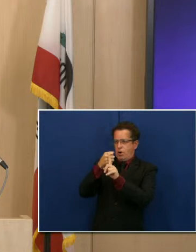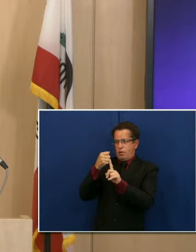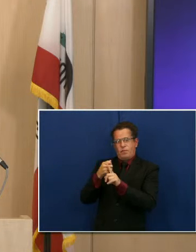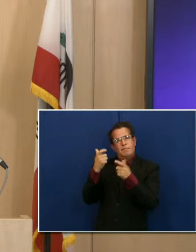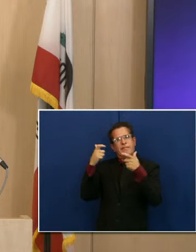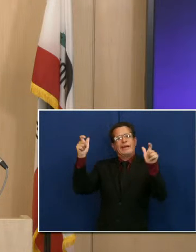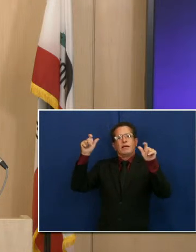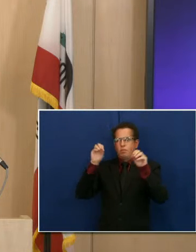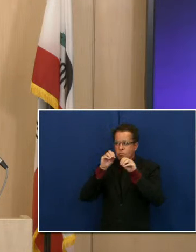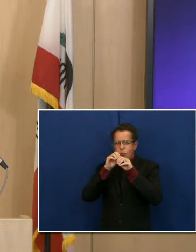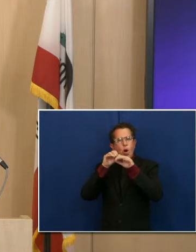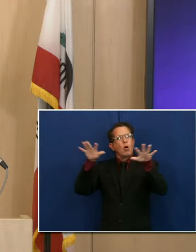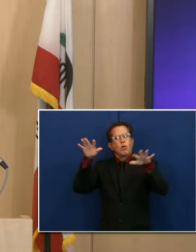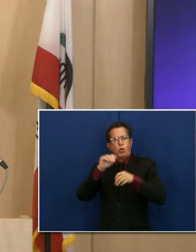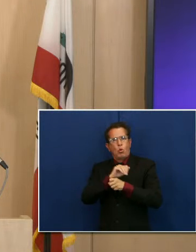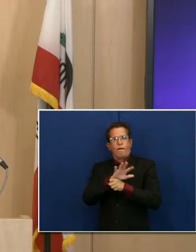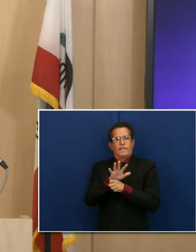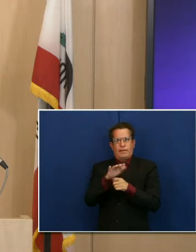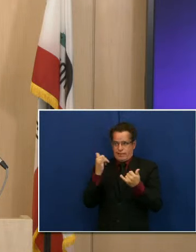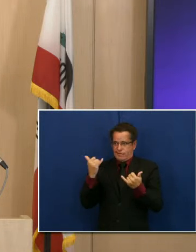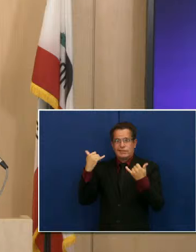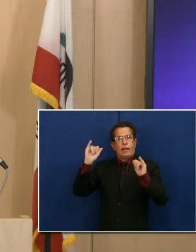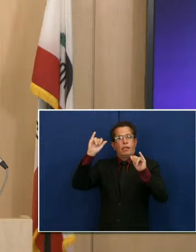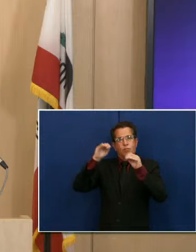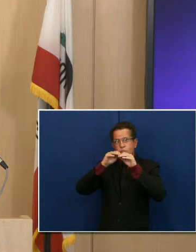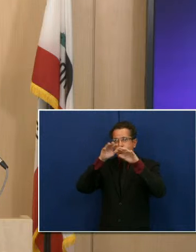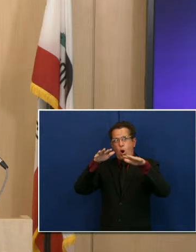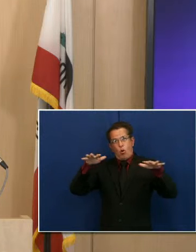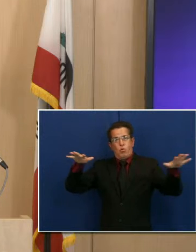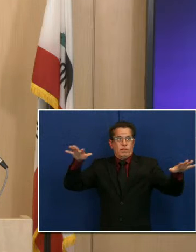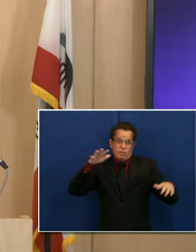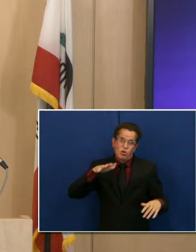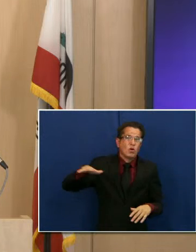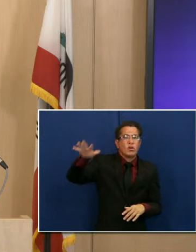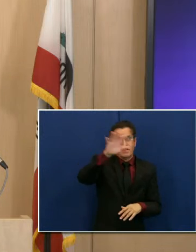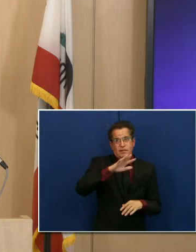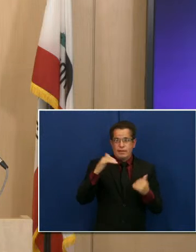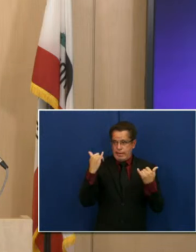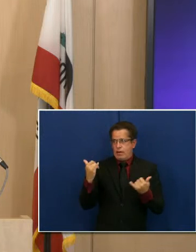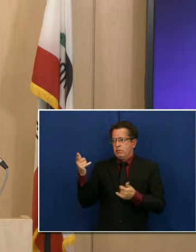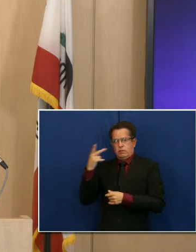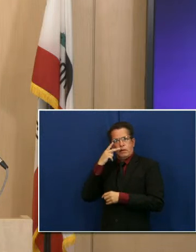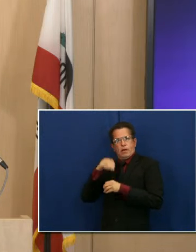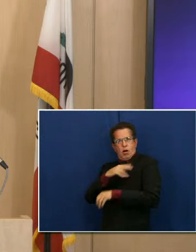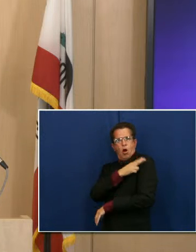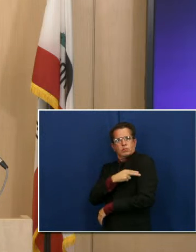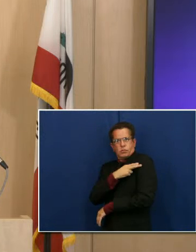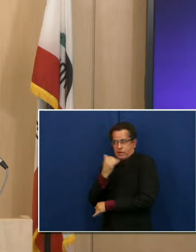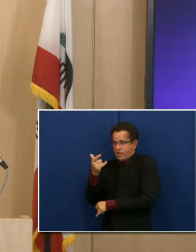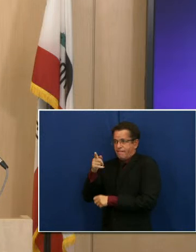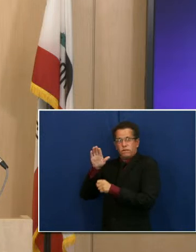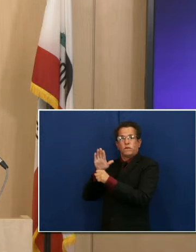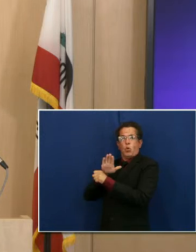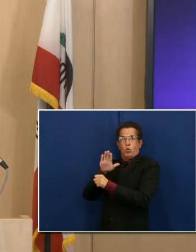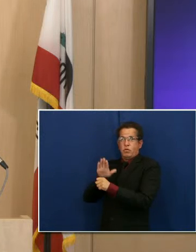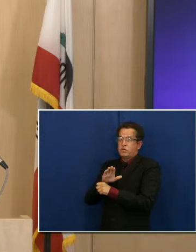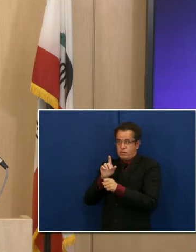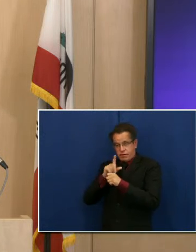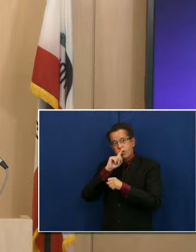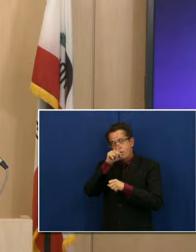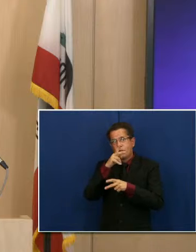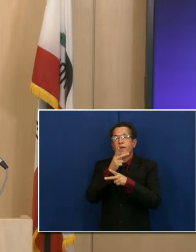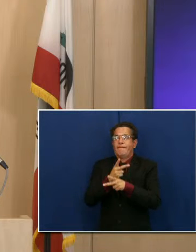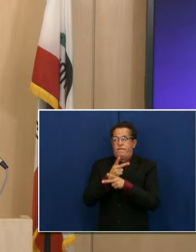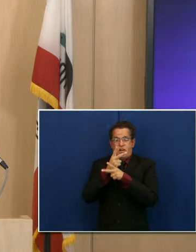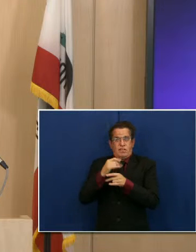of COVID that is raging throughout our community today, and that is what is impacting our hospital systems. And the choices that we make over the course of the next 3